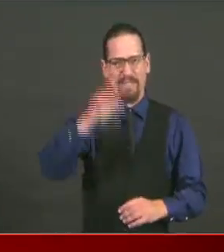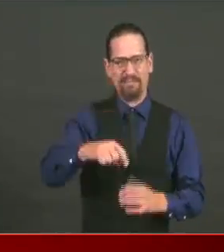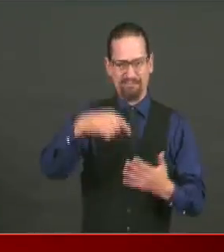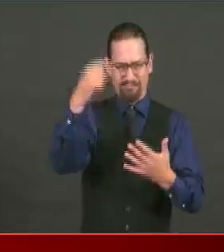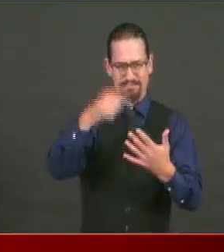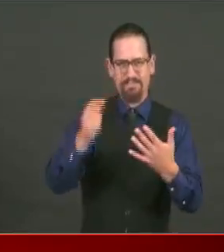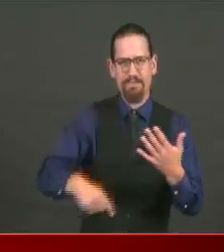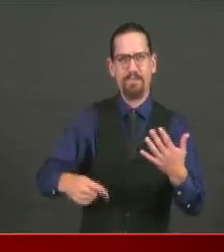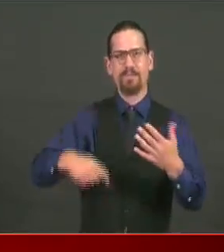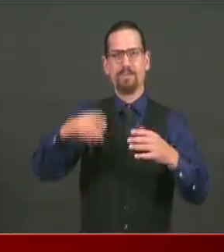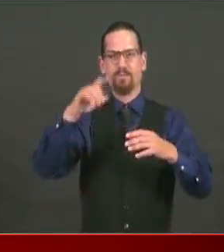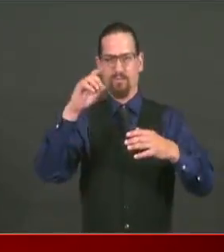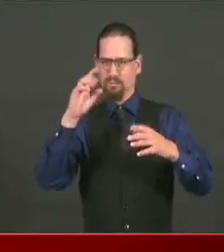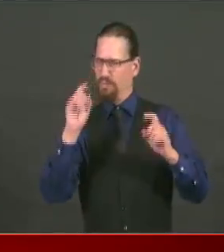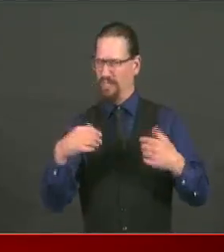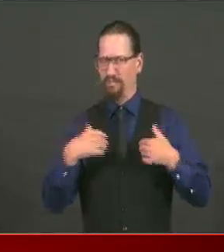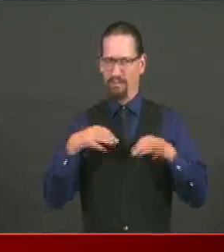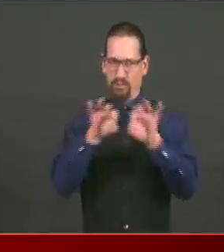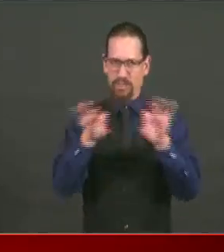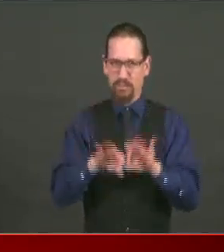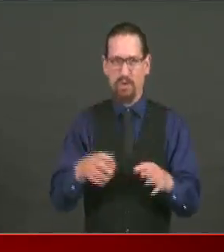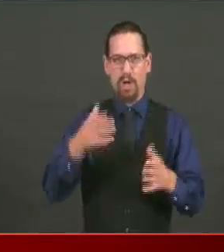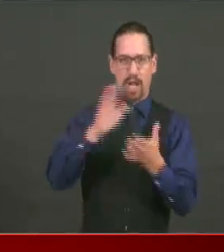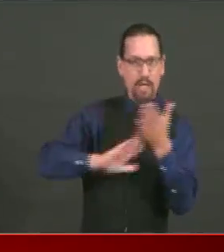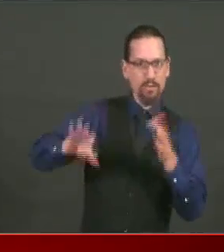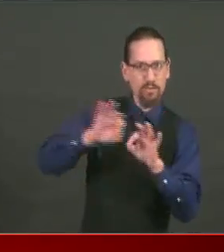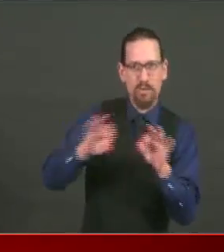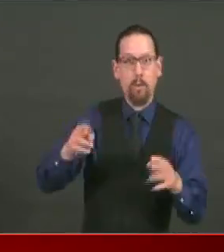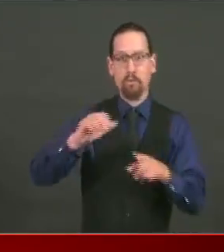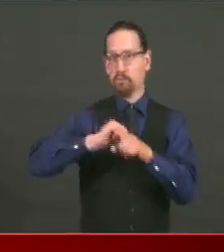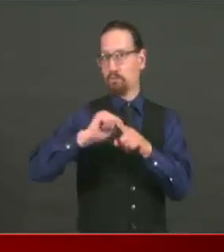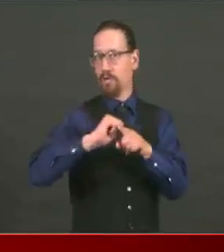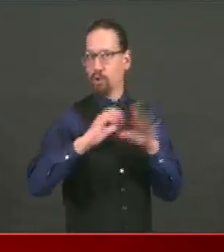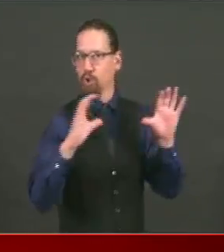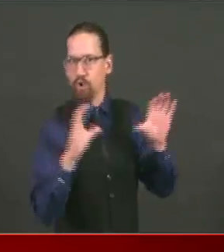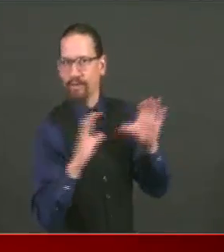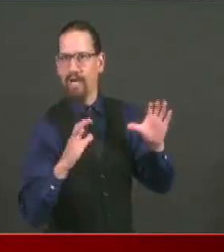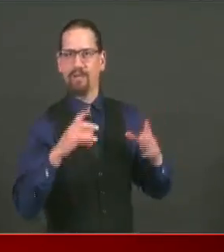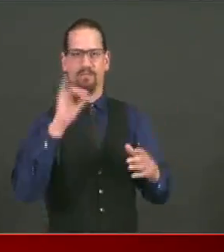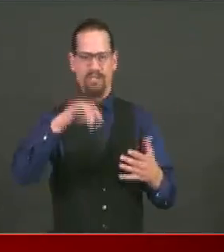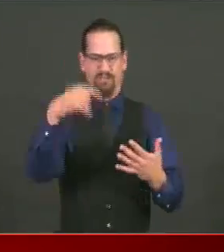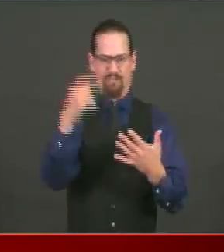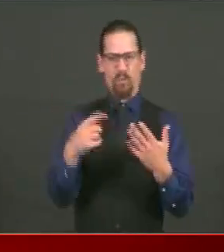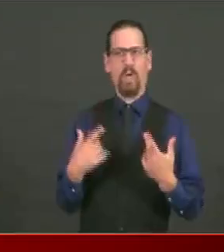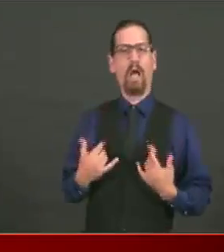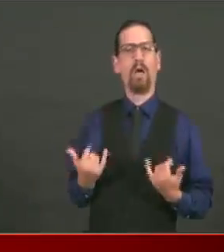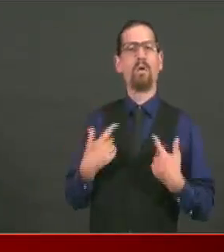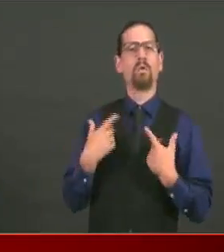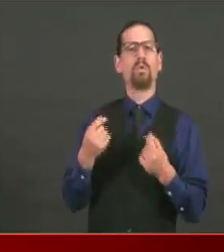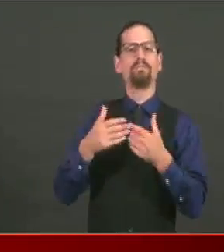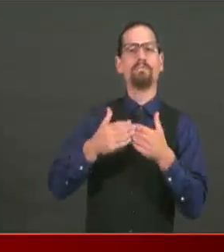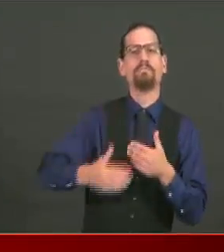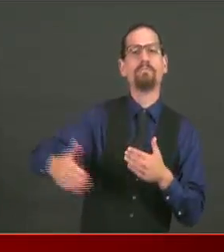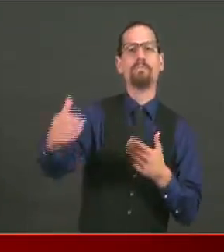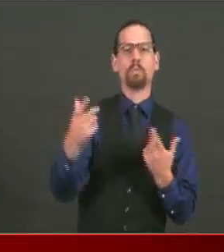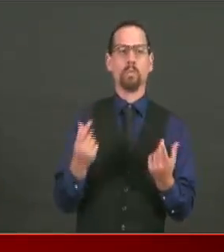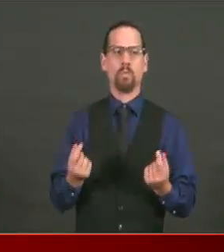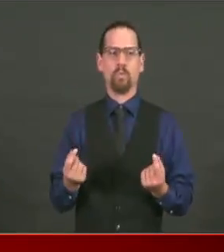And so as I look forward to where do we go from here, that's my